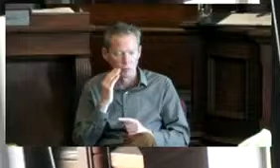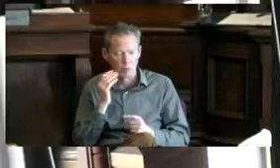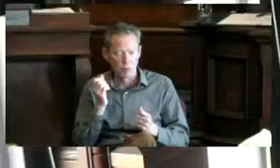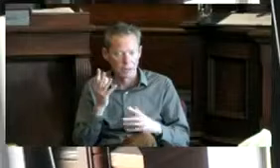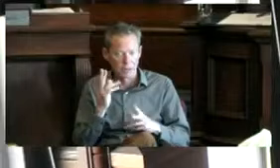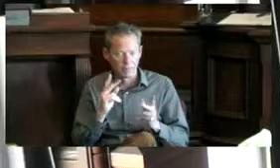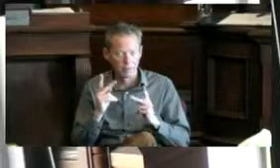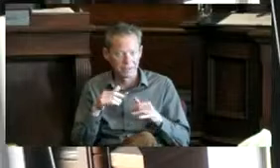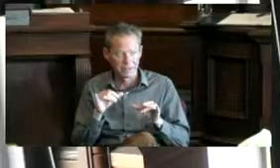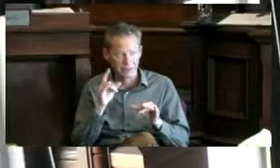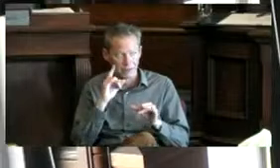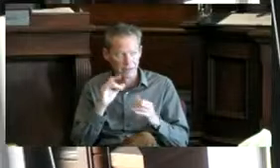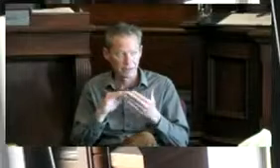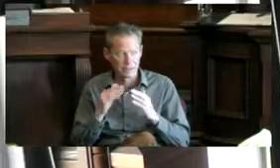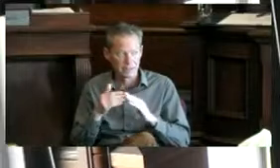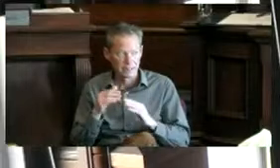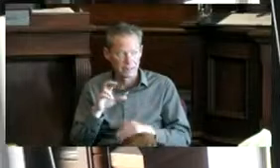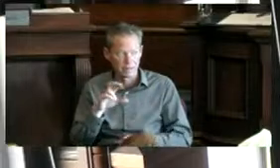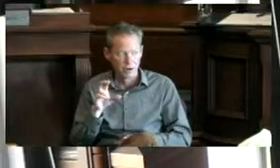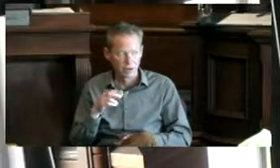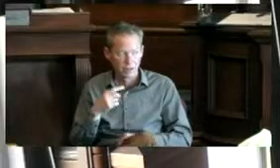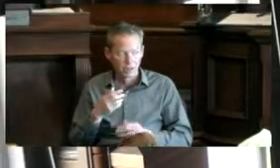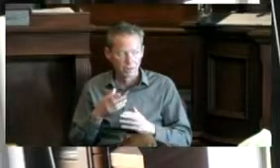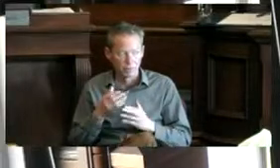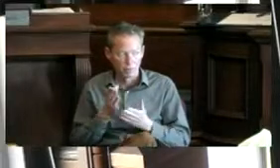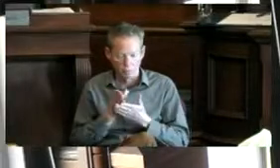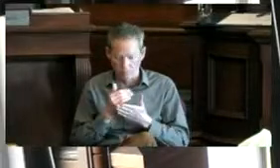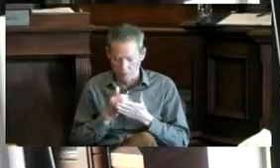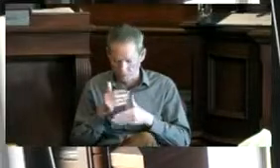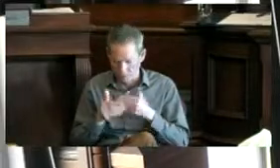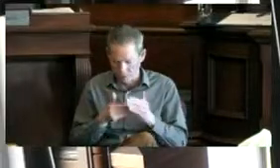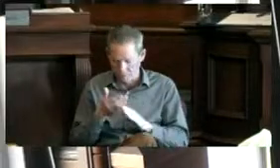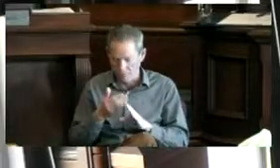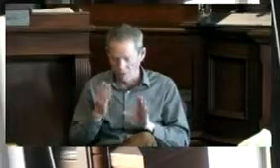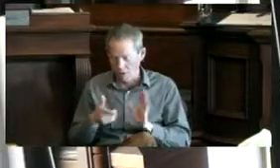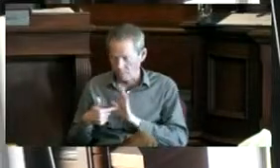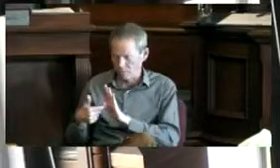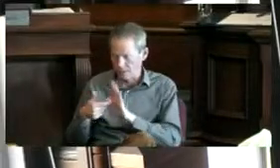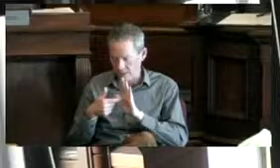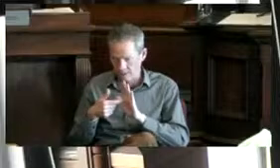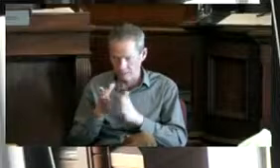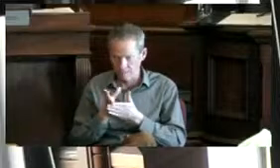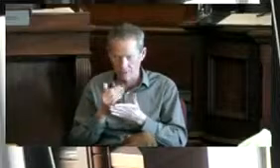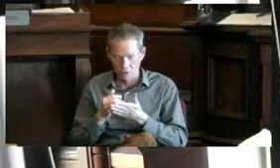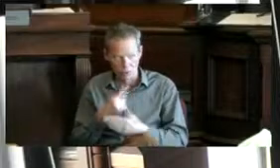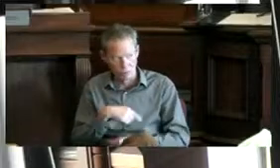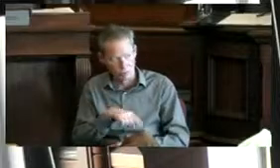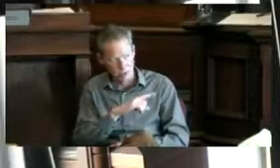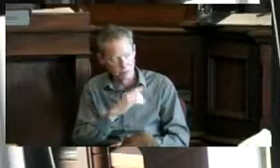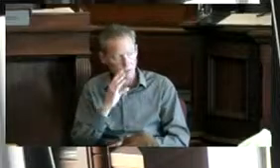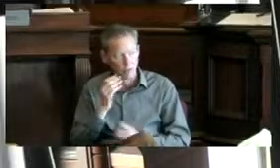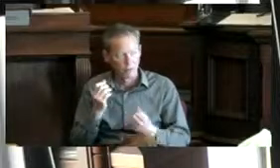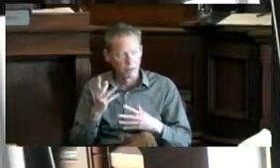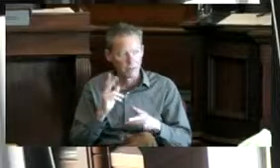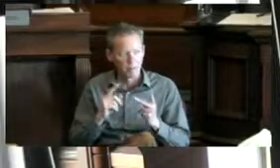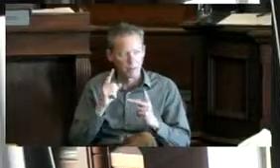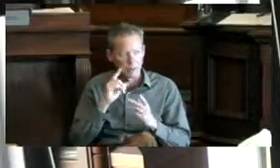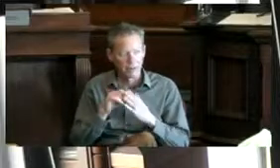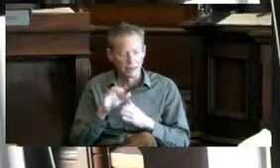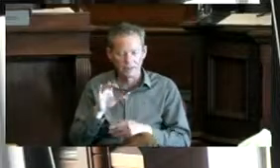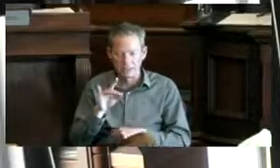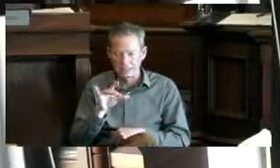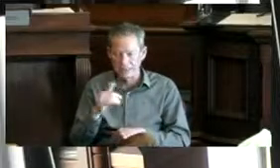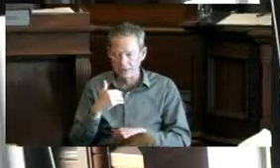people still think that the city of Rochester, and I'm going through the budget process before I present the budget to you guys, to you all, and as you know, many people think that the city of Rochester has